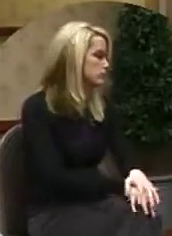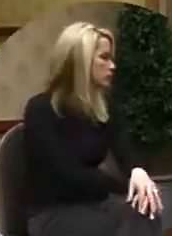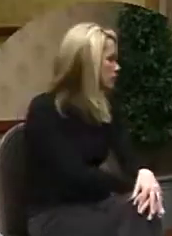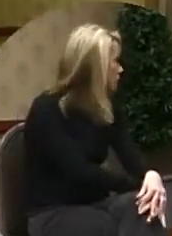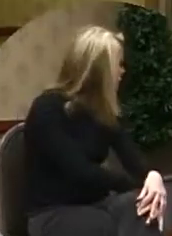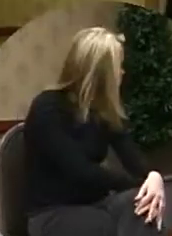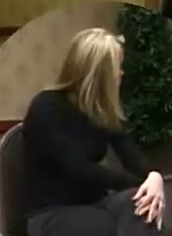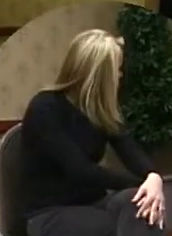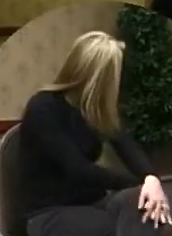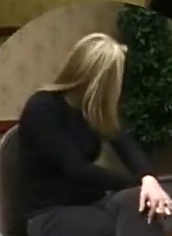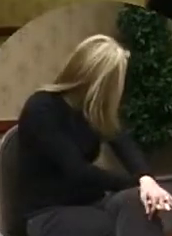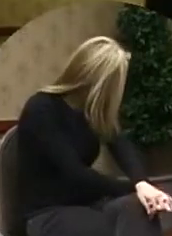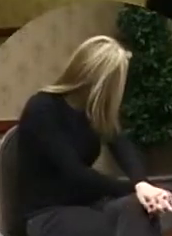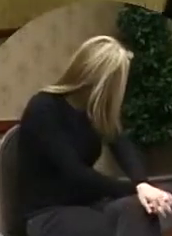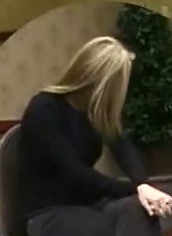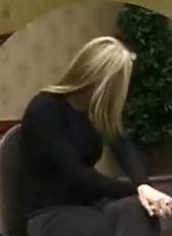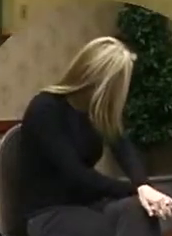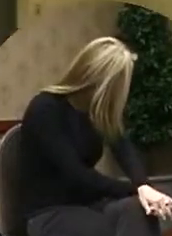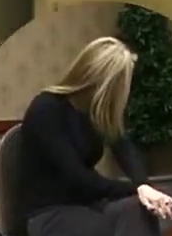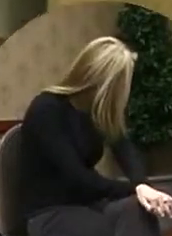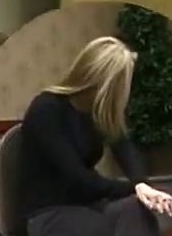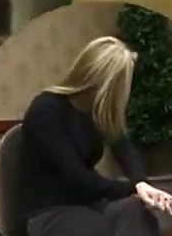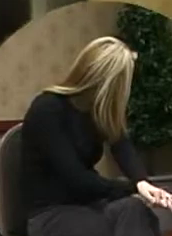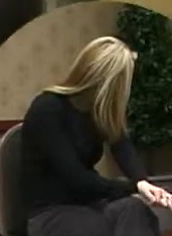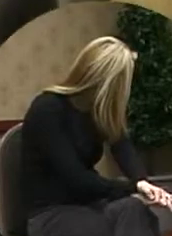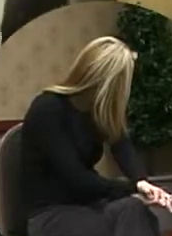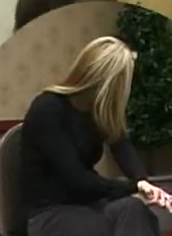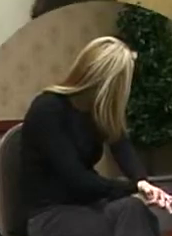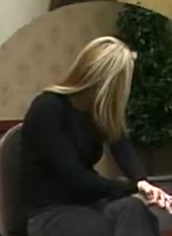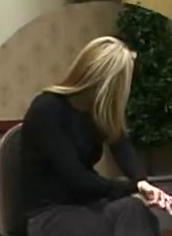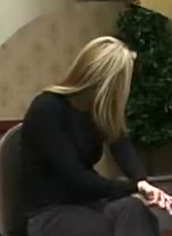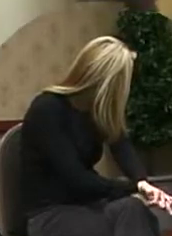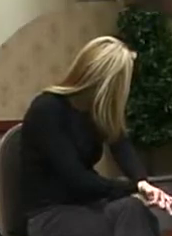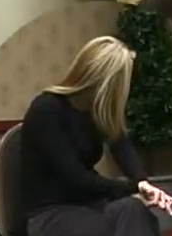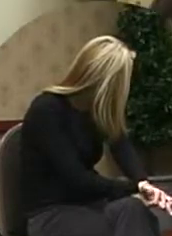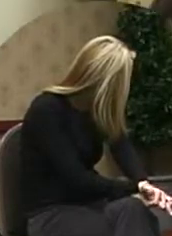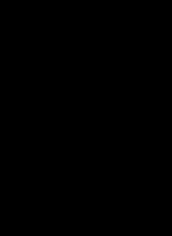I have the dragnet through my one of